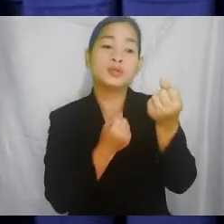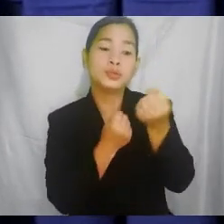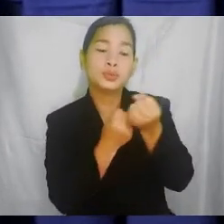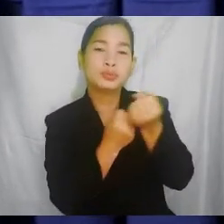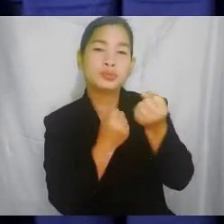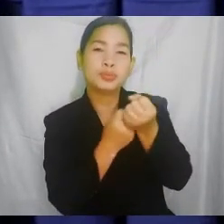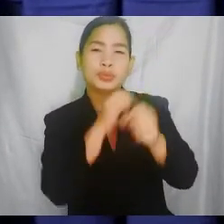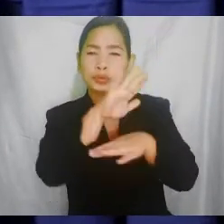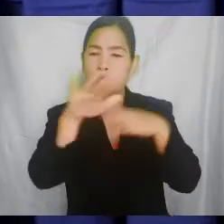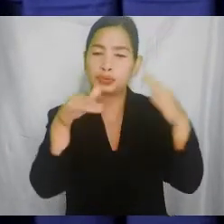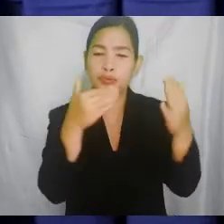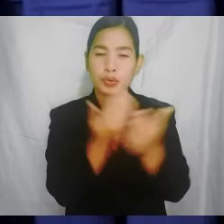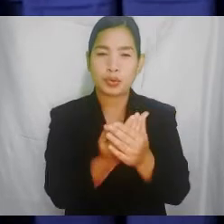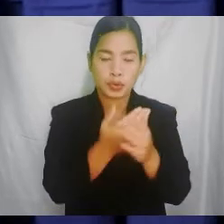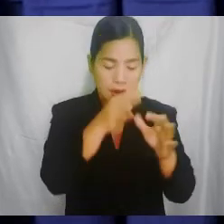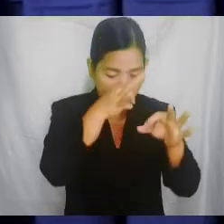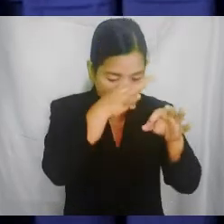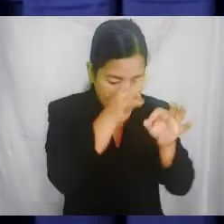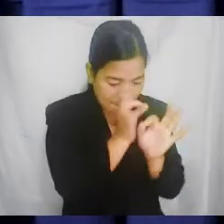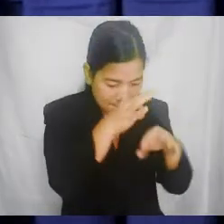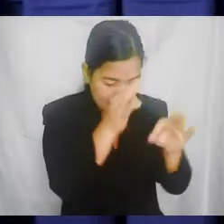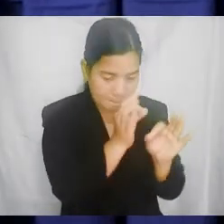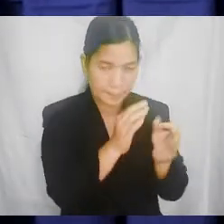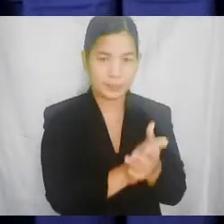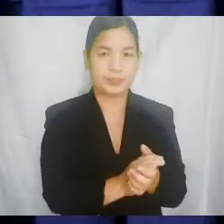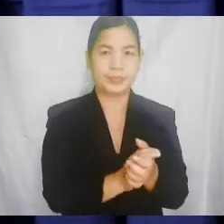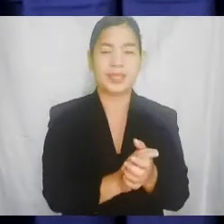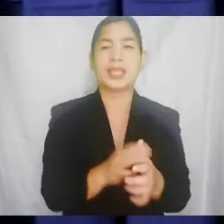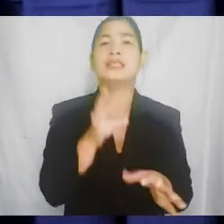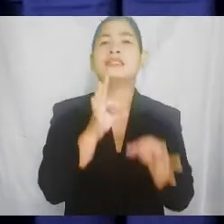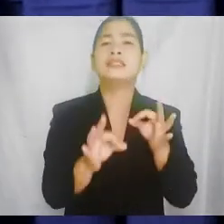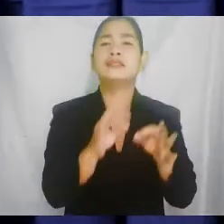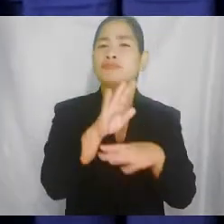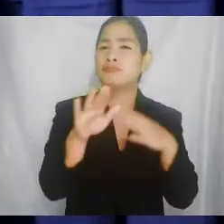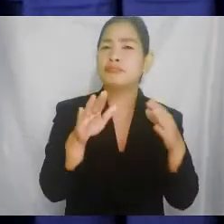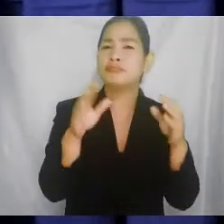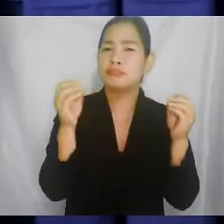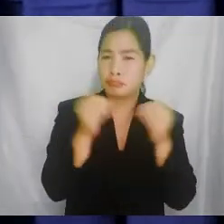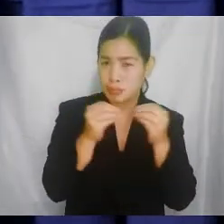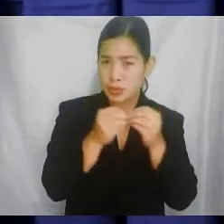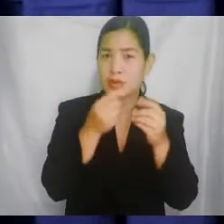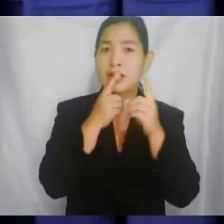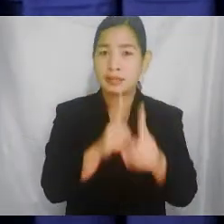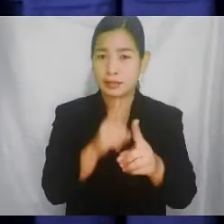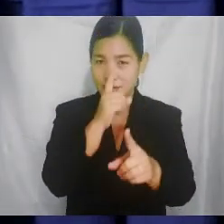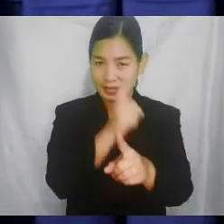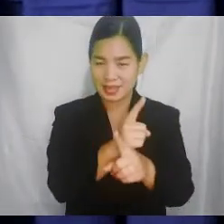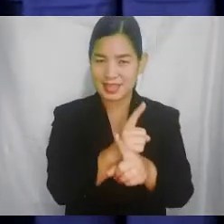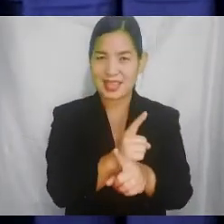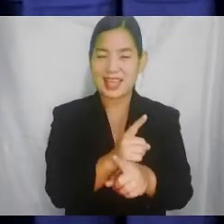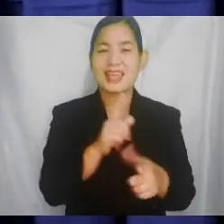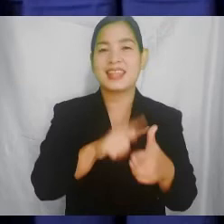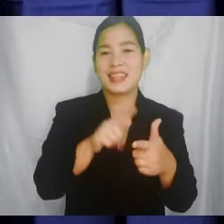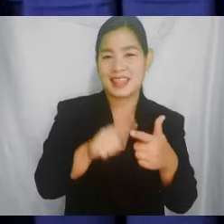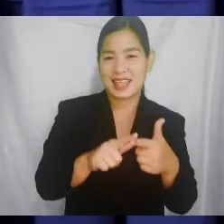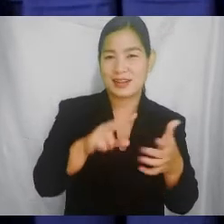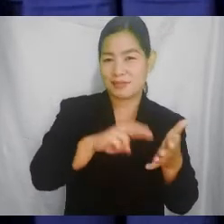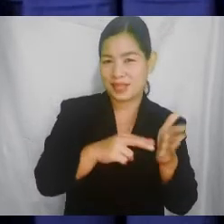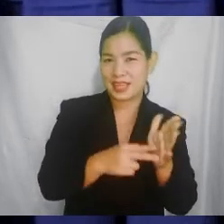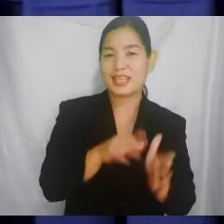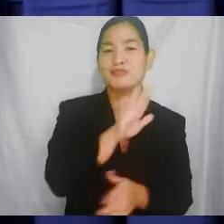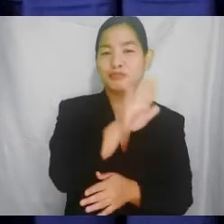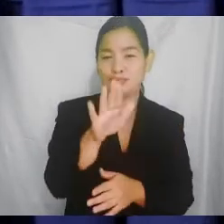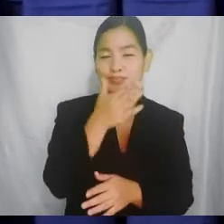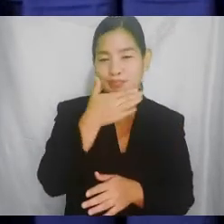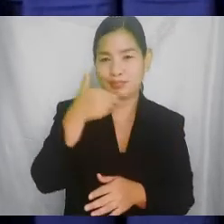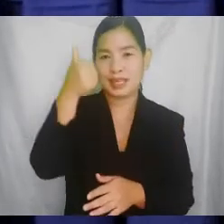microscope. If you got the majority of the answers correctly, then you're doing great. If don't, you